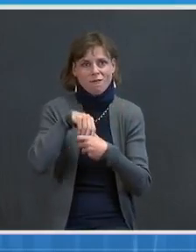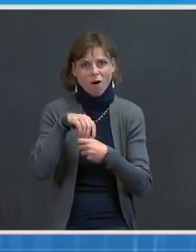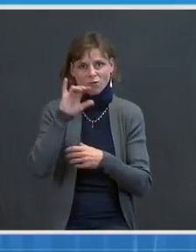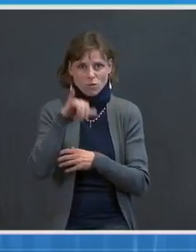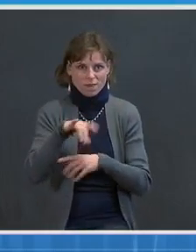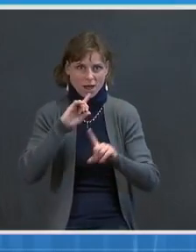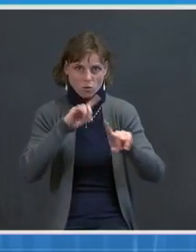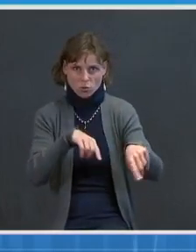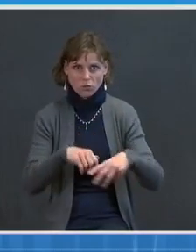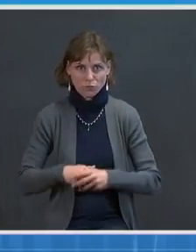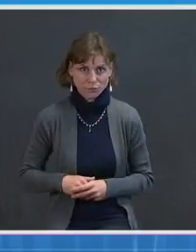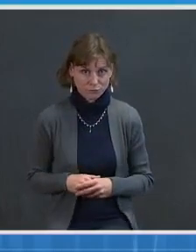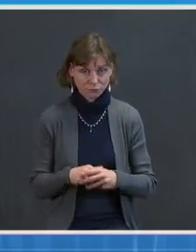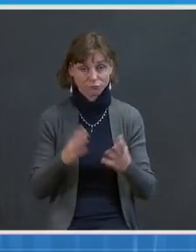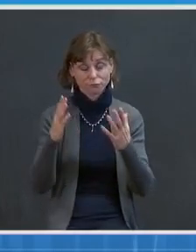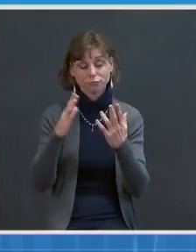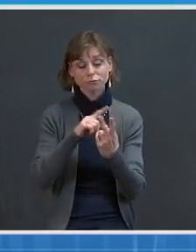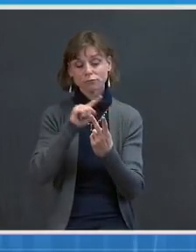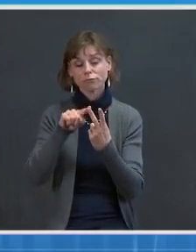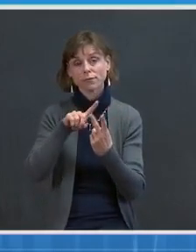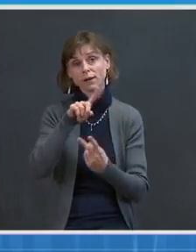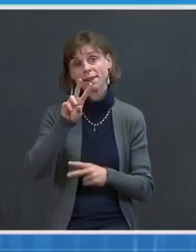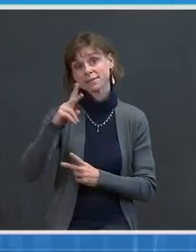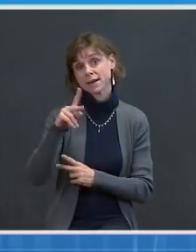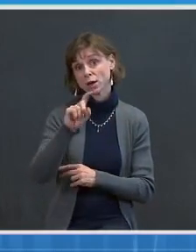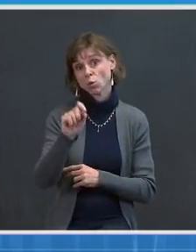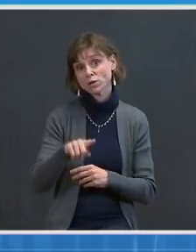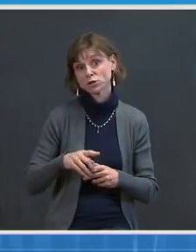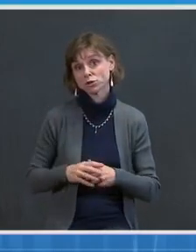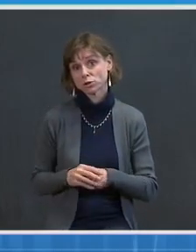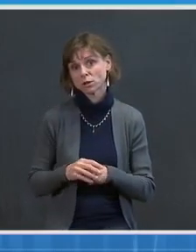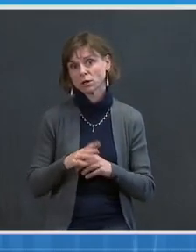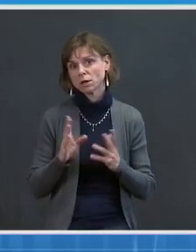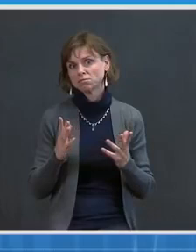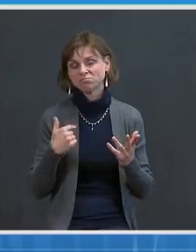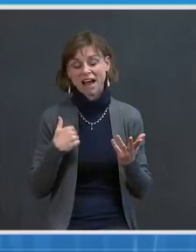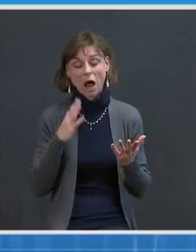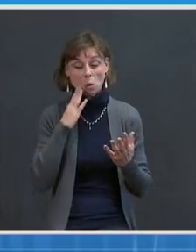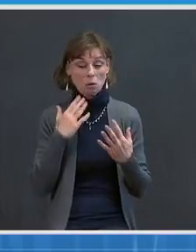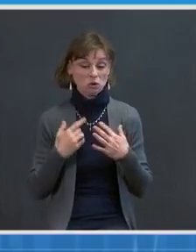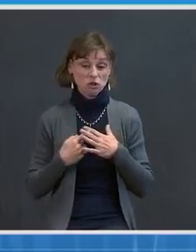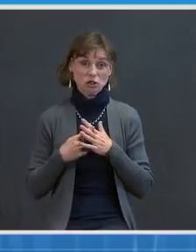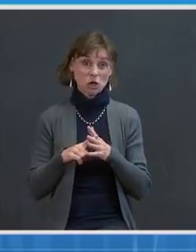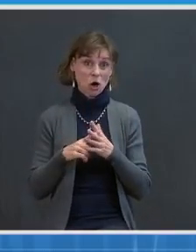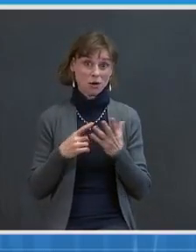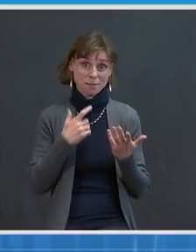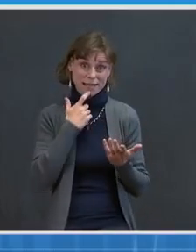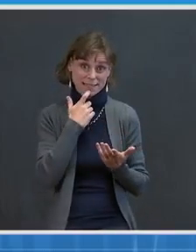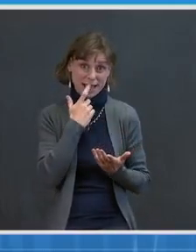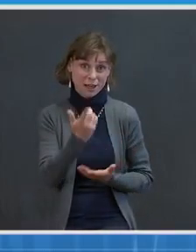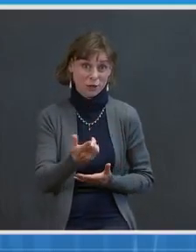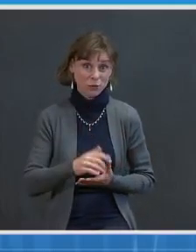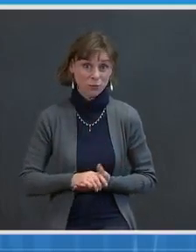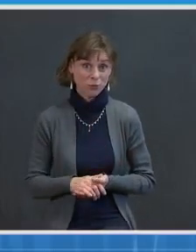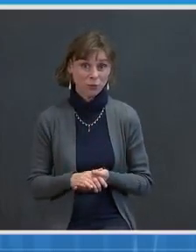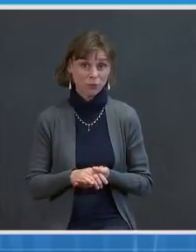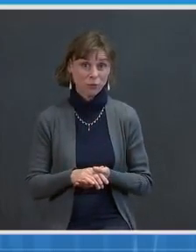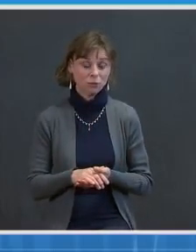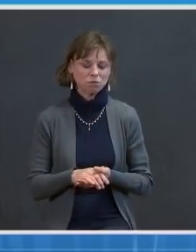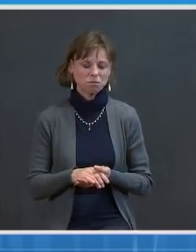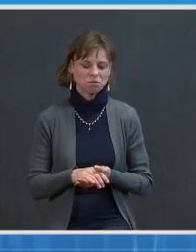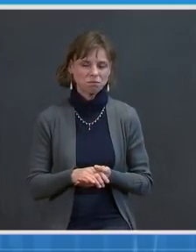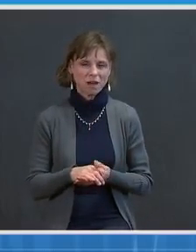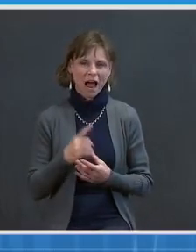going to be. With regard to your second question, maybe I'll just kick it off by saying that I completely agree